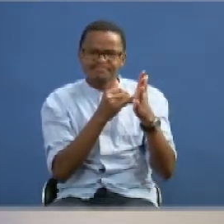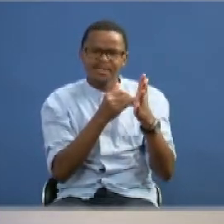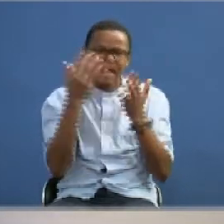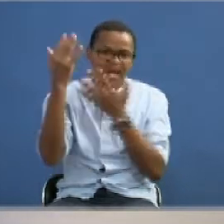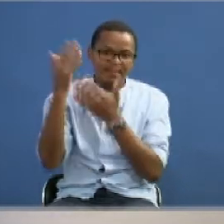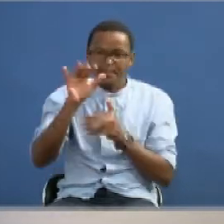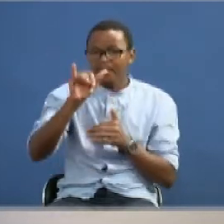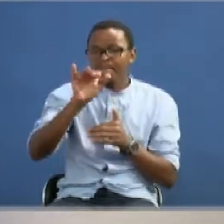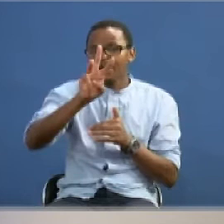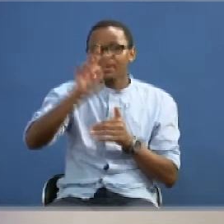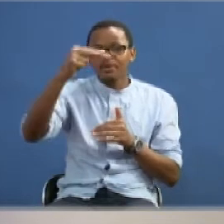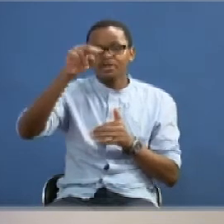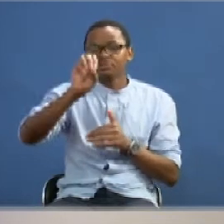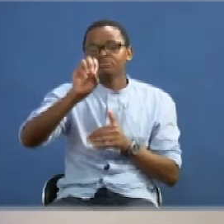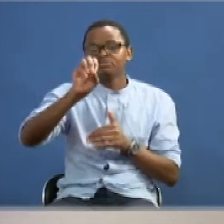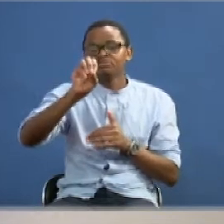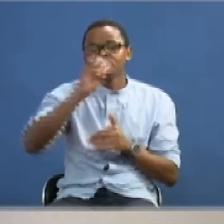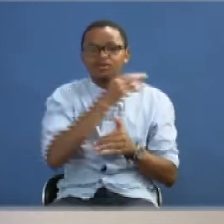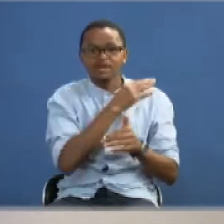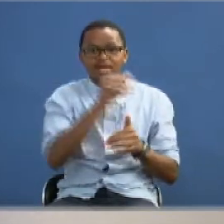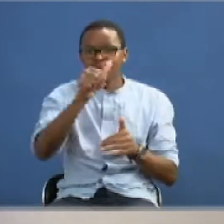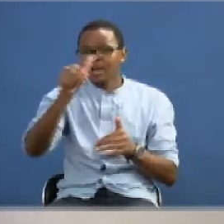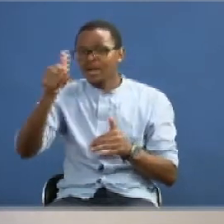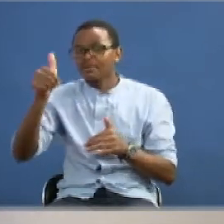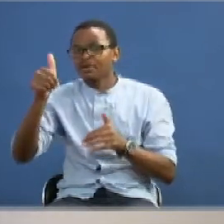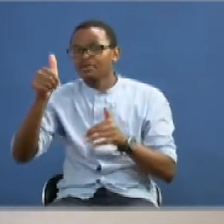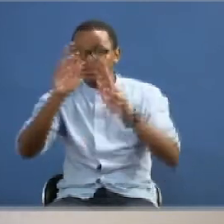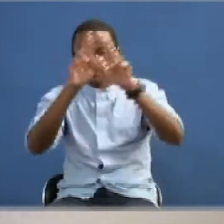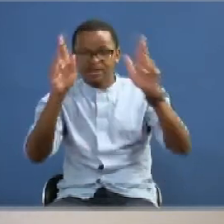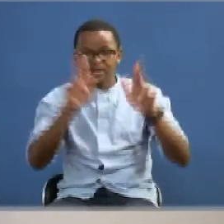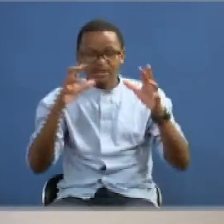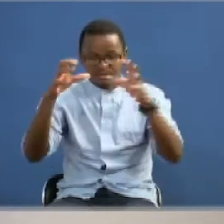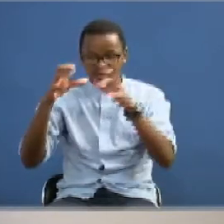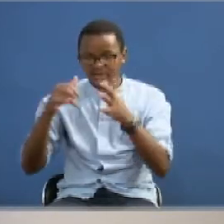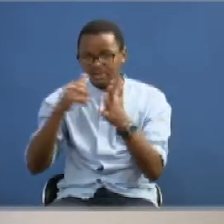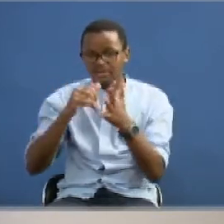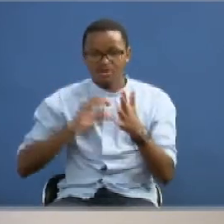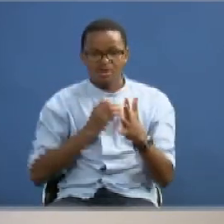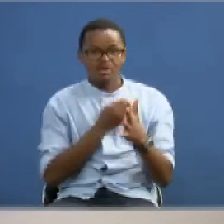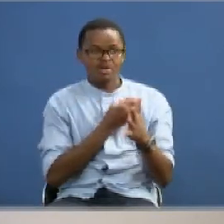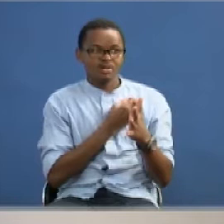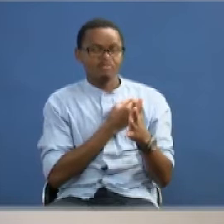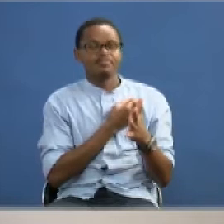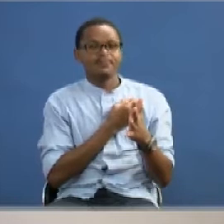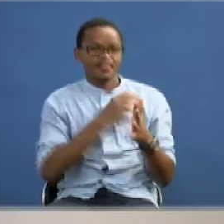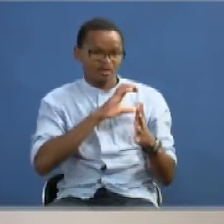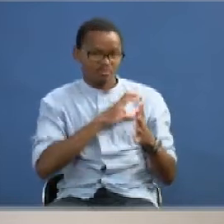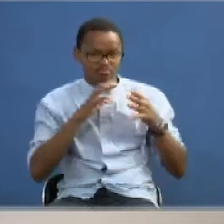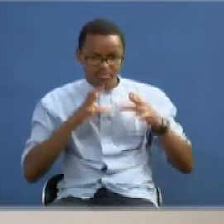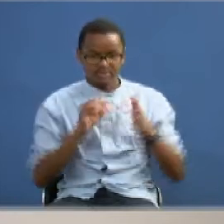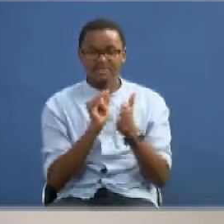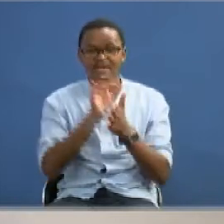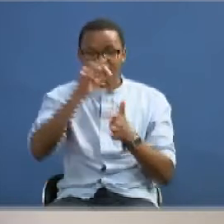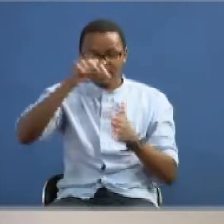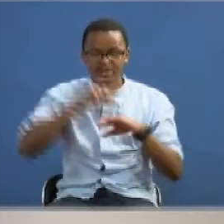by WHO and other international agencies, including our own epidemiologists, that